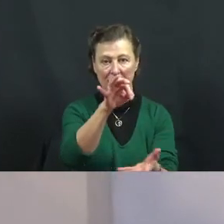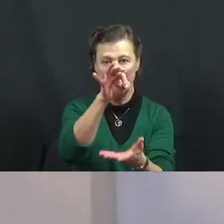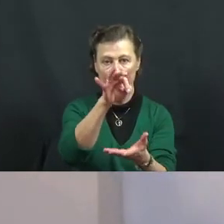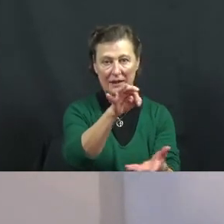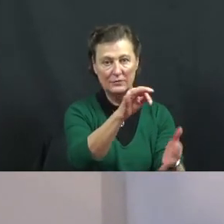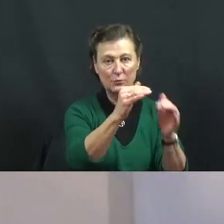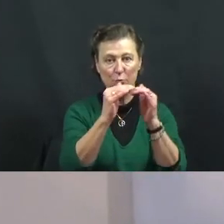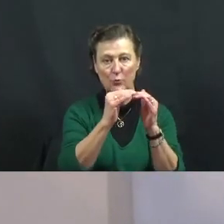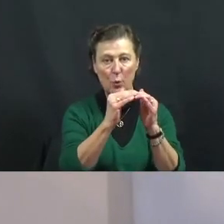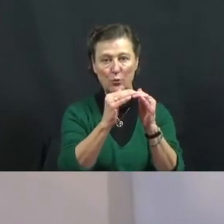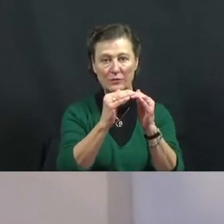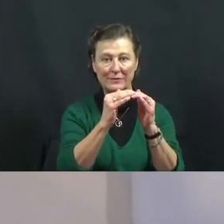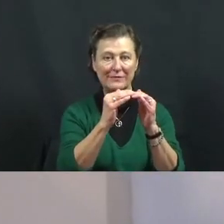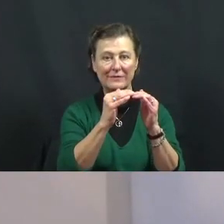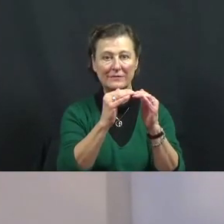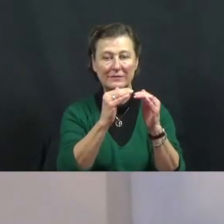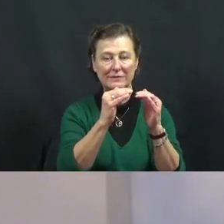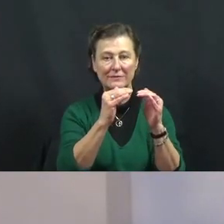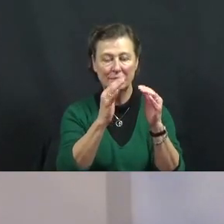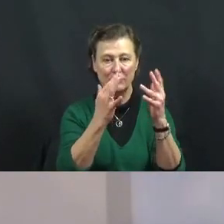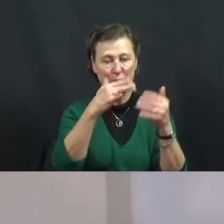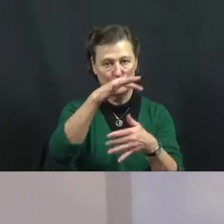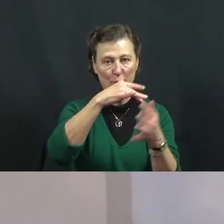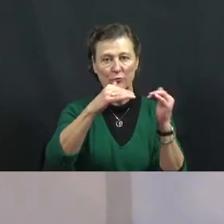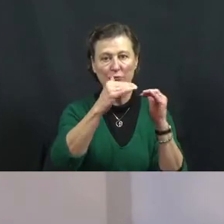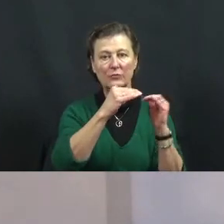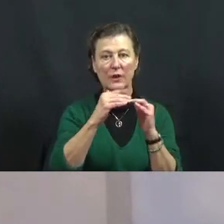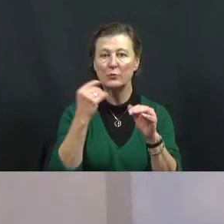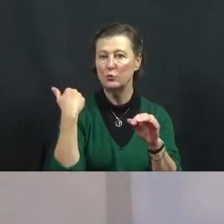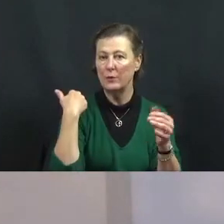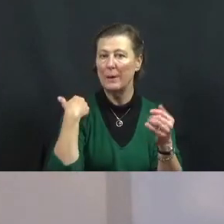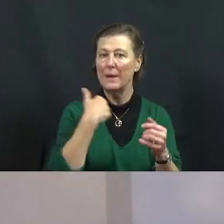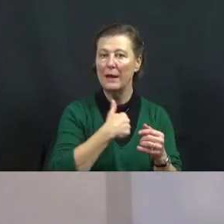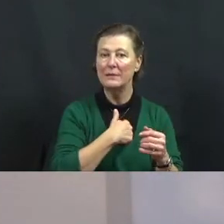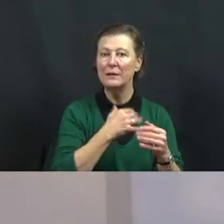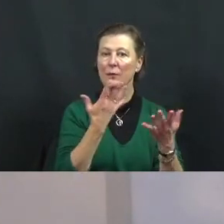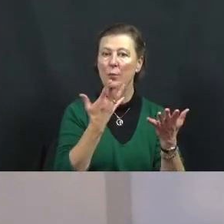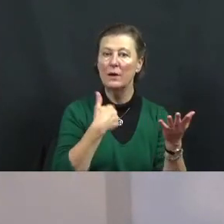reminder of the light and justice we carry out into the world.